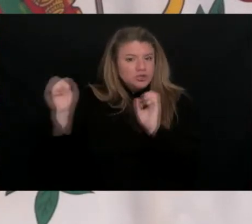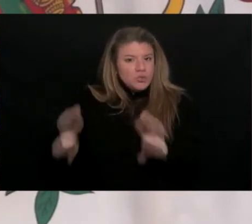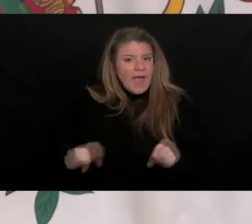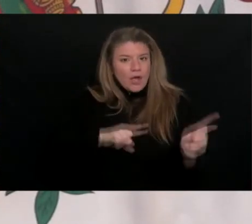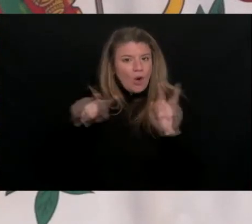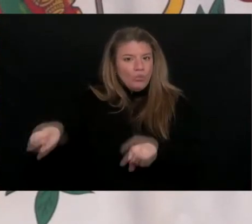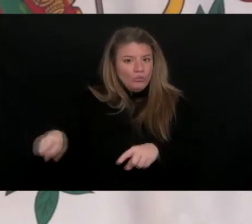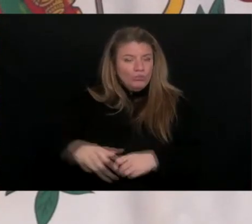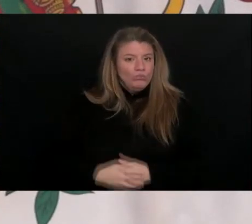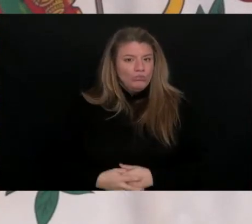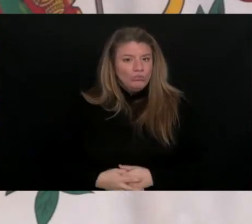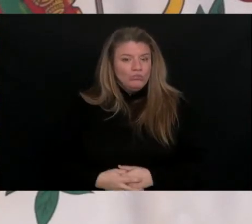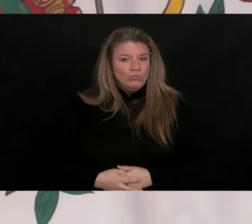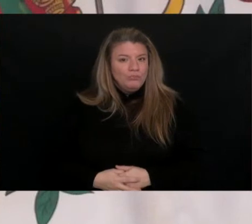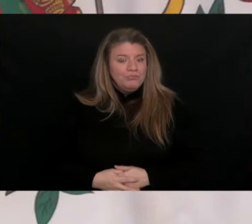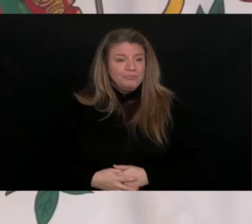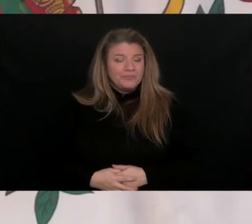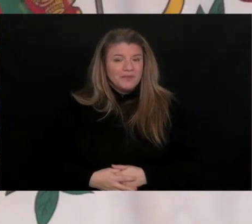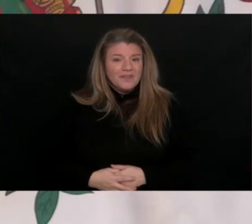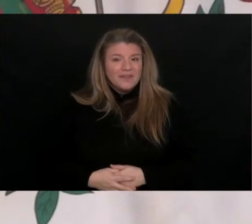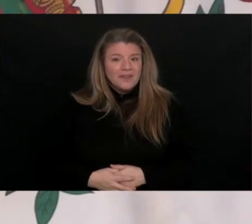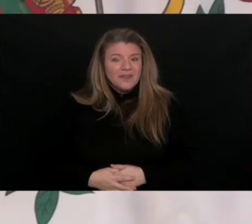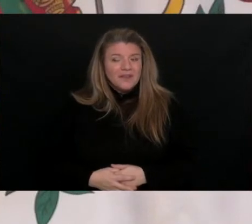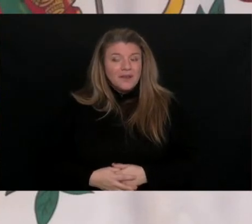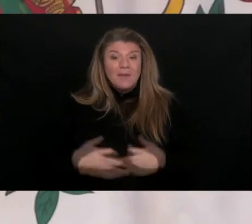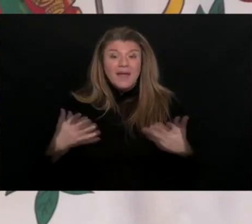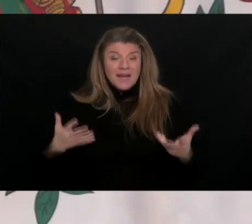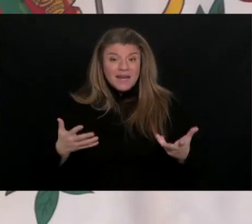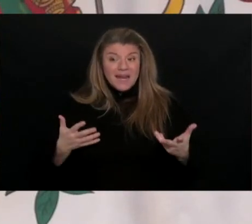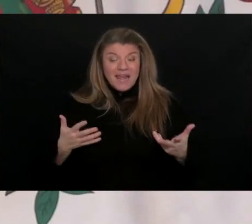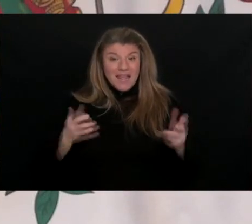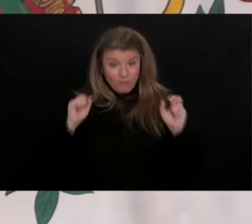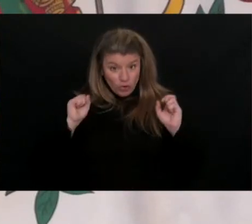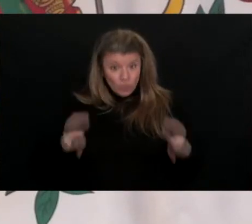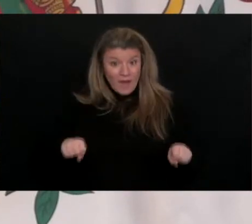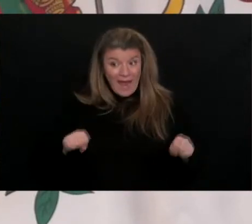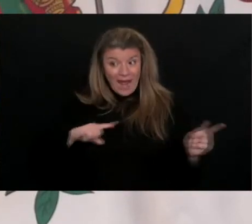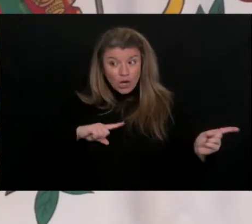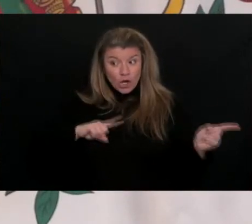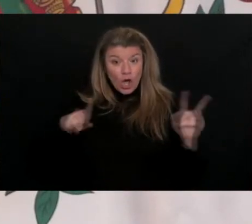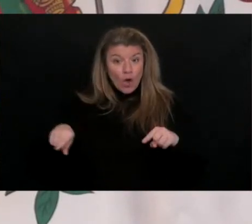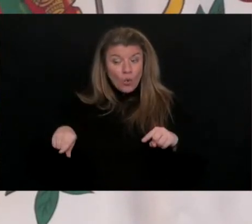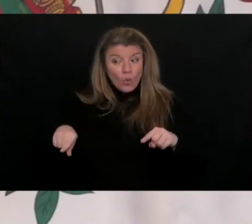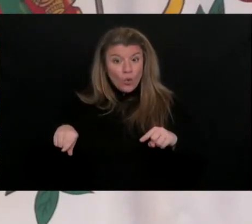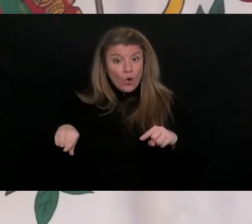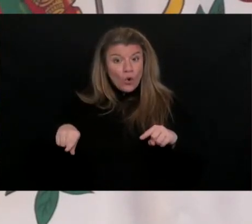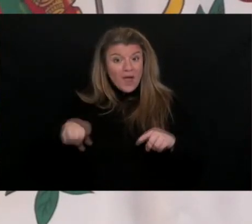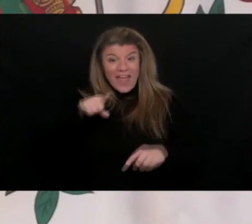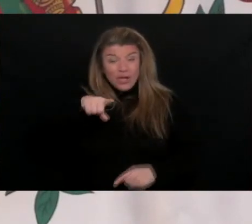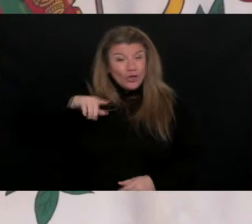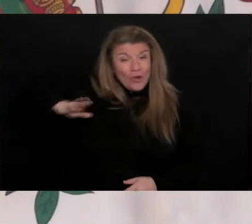if in fact you're eligible for that booster shot, you're not protected.